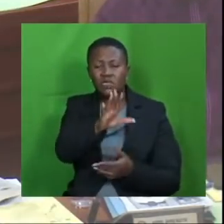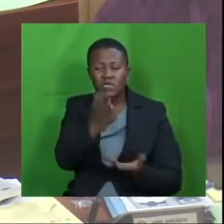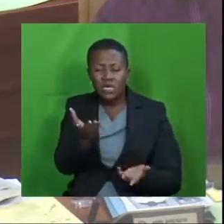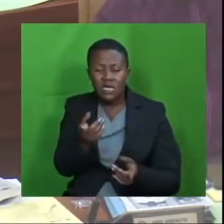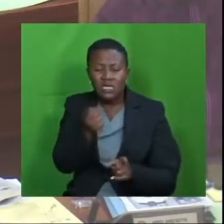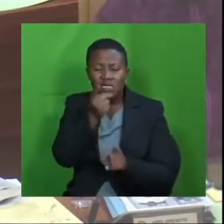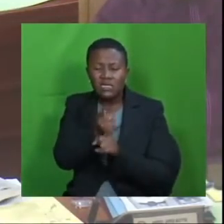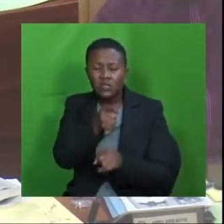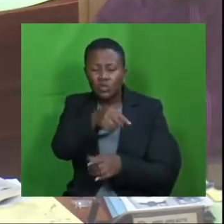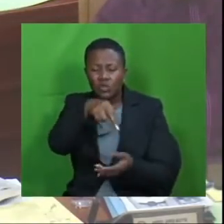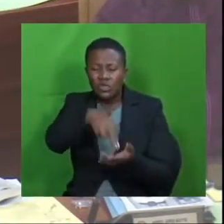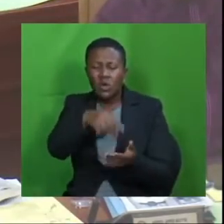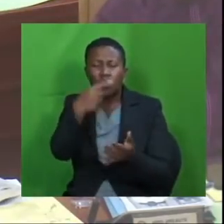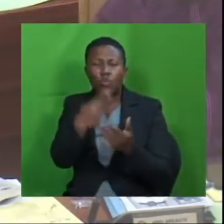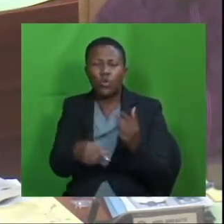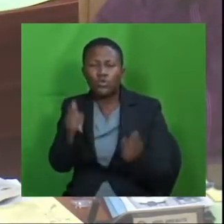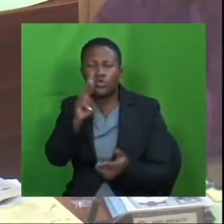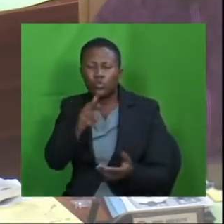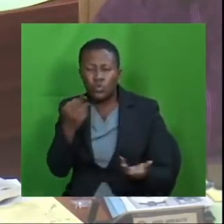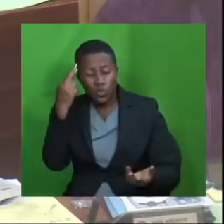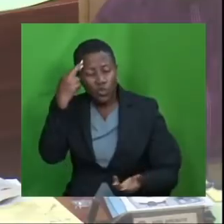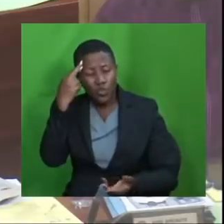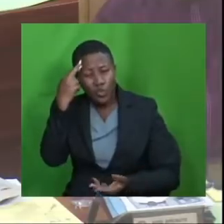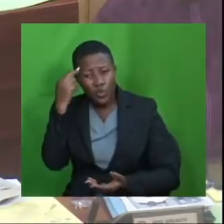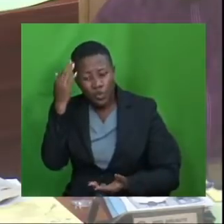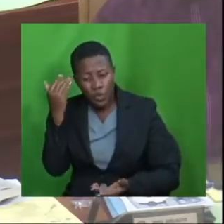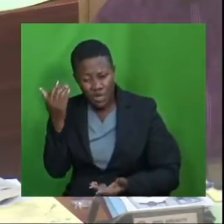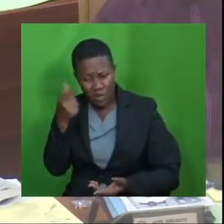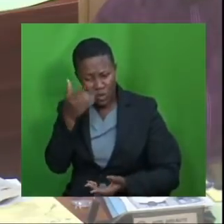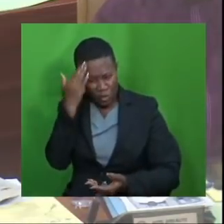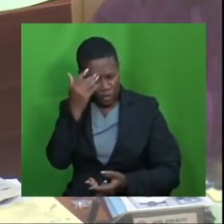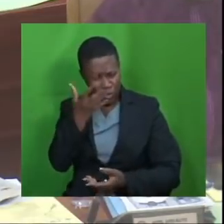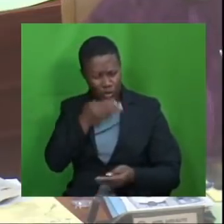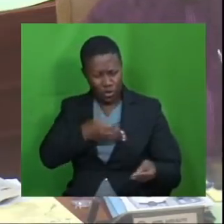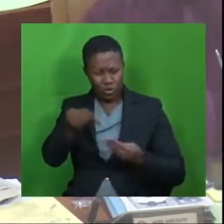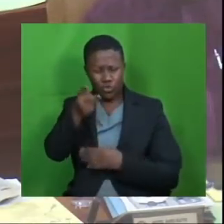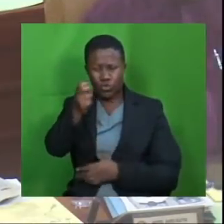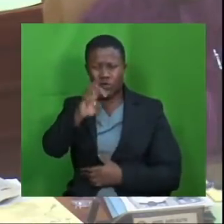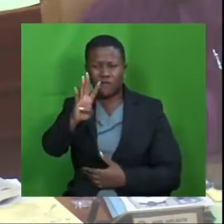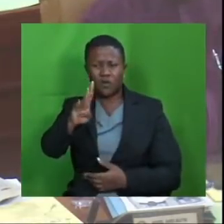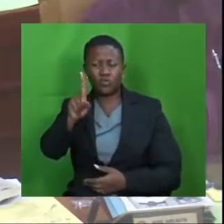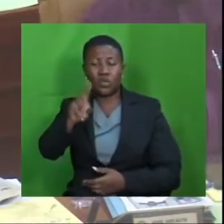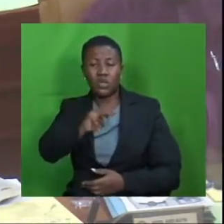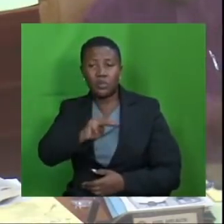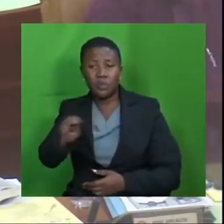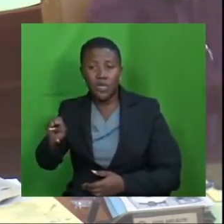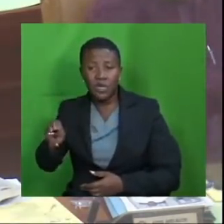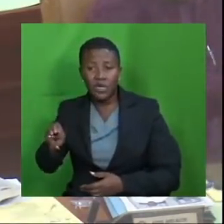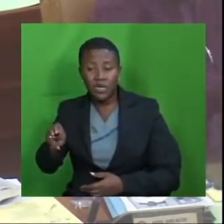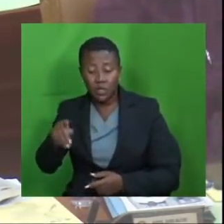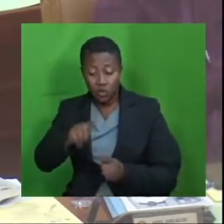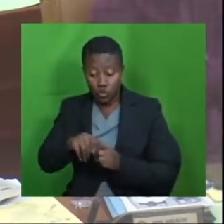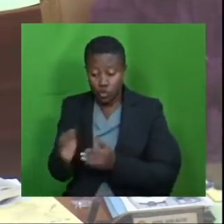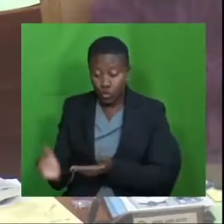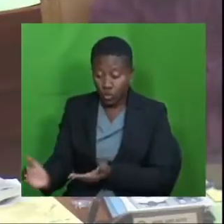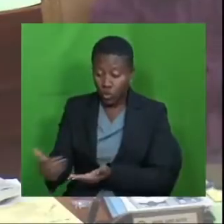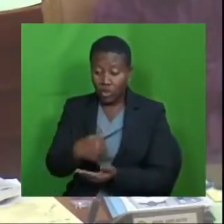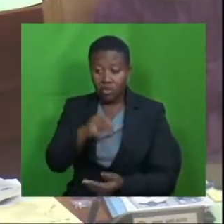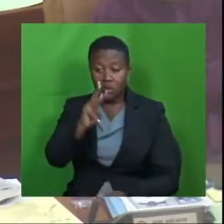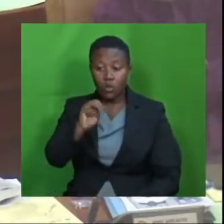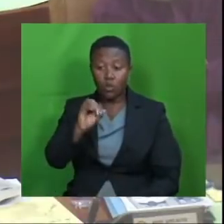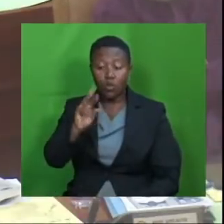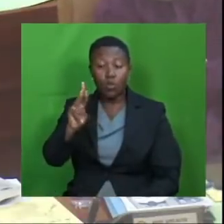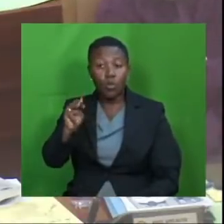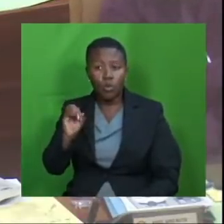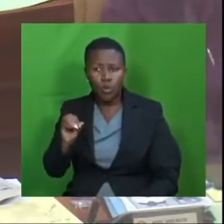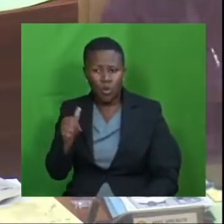your justification for wanting to spend 241 million to collect Momo? Which Momo? In any